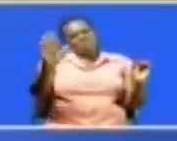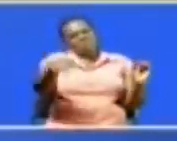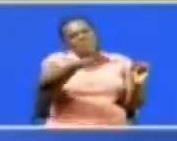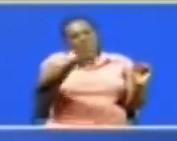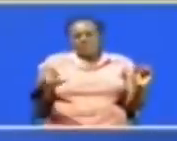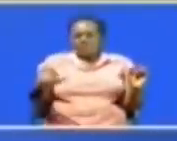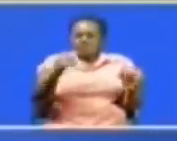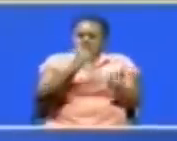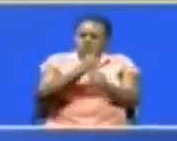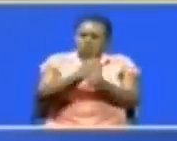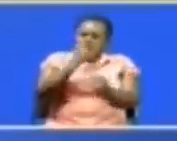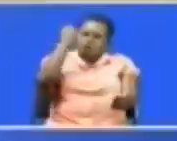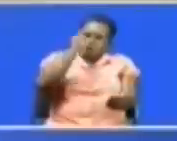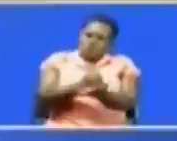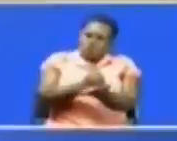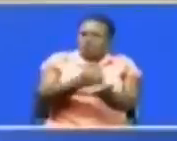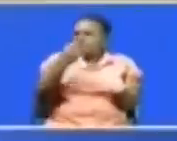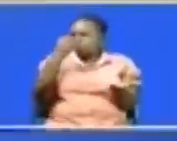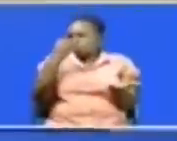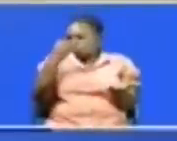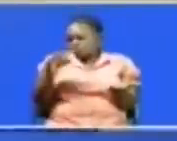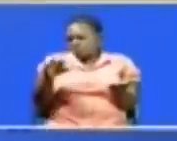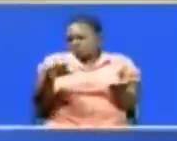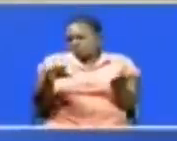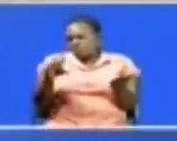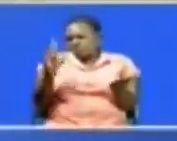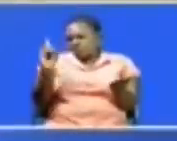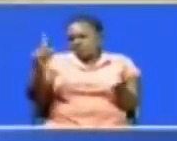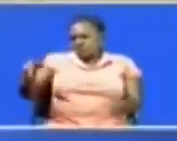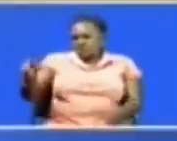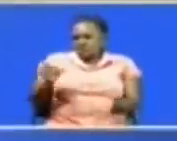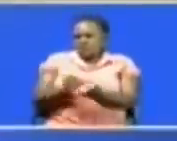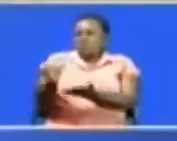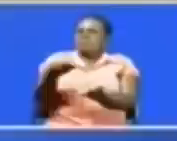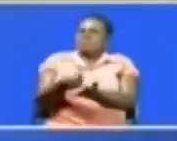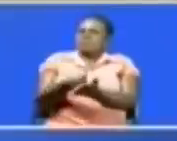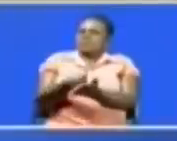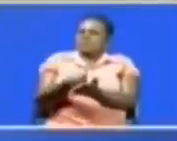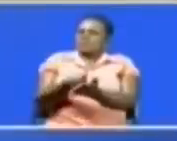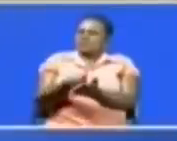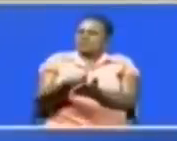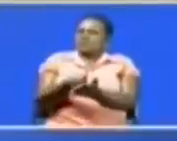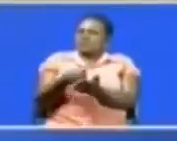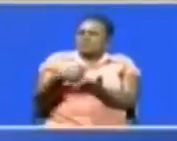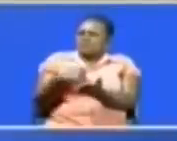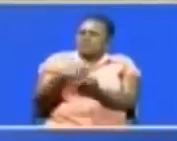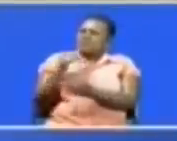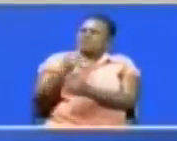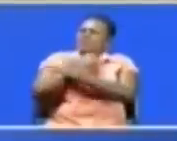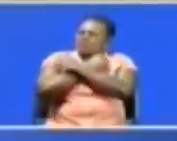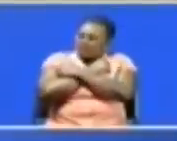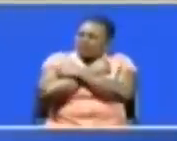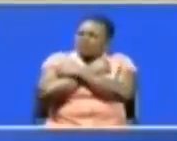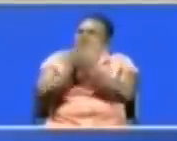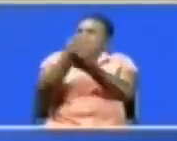do, because even the office of the deputy president himself, they are the ones who are allocating money. So it is a bit strange, and I like what the president